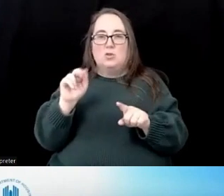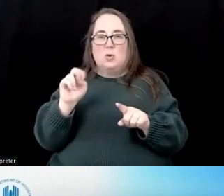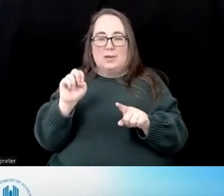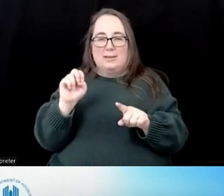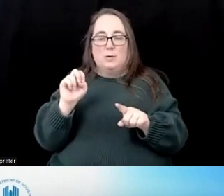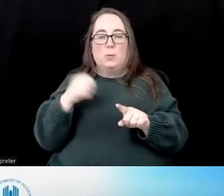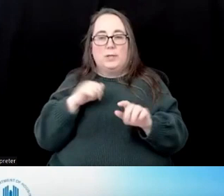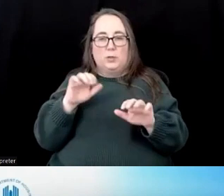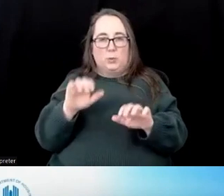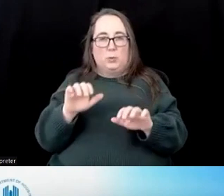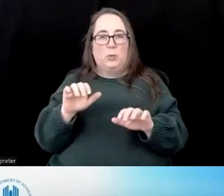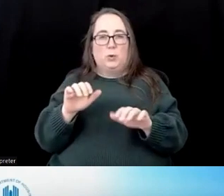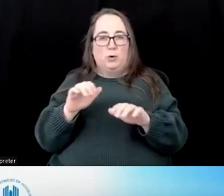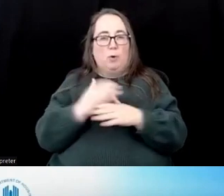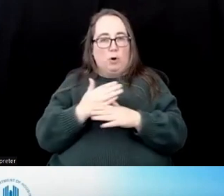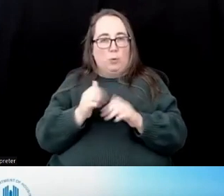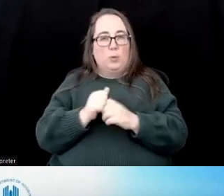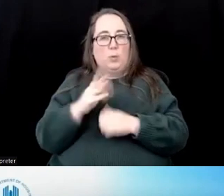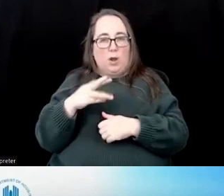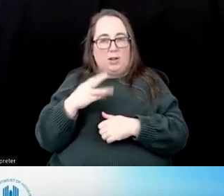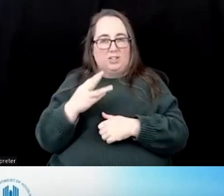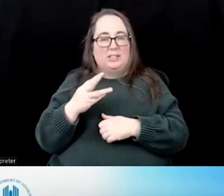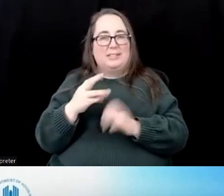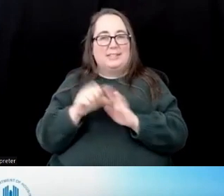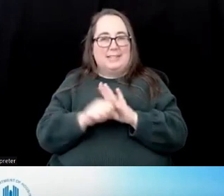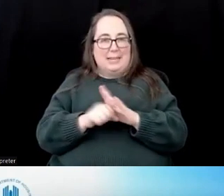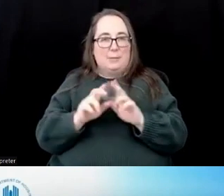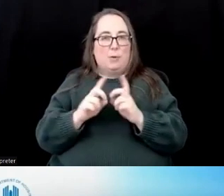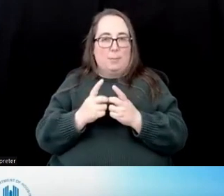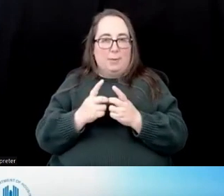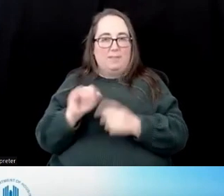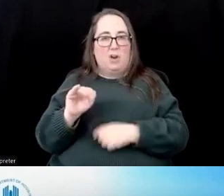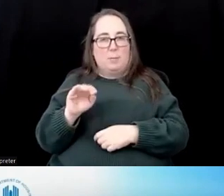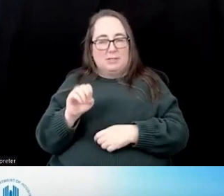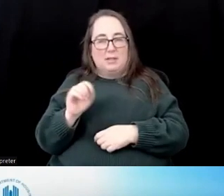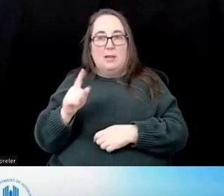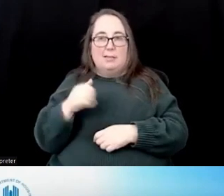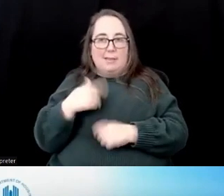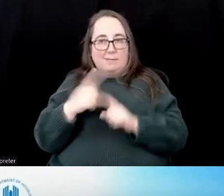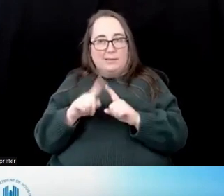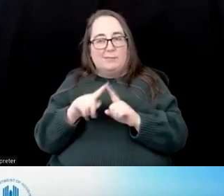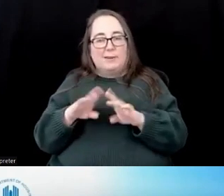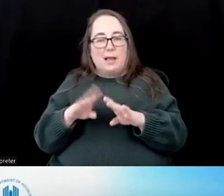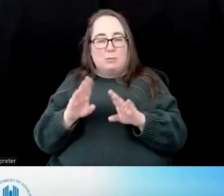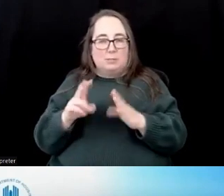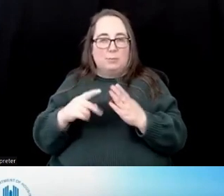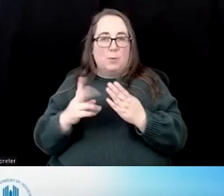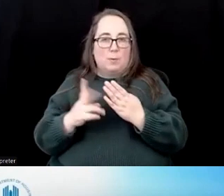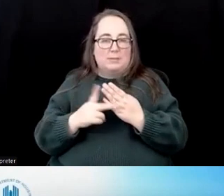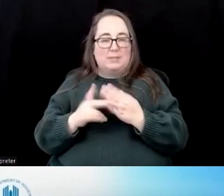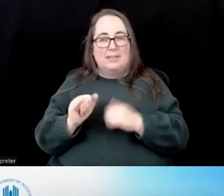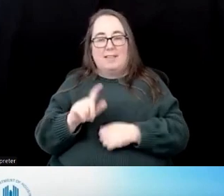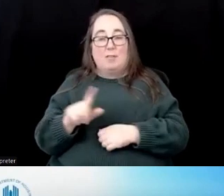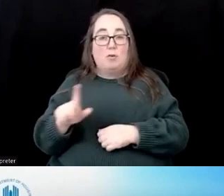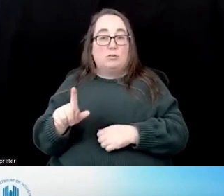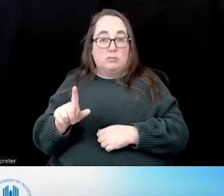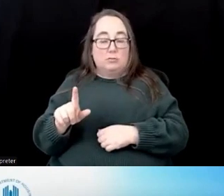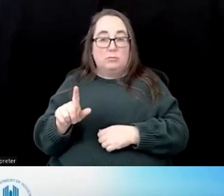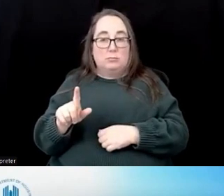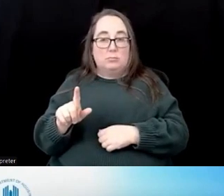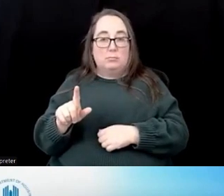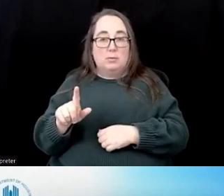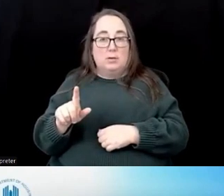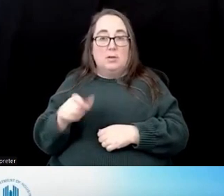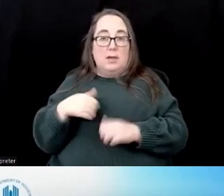do, partner with Washington State Department of Commerce, and they have a variety of housing programs that our landlords